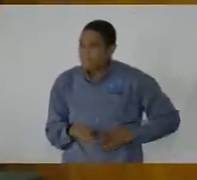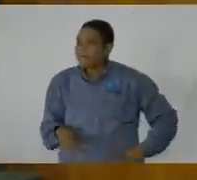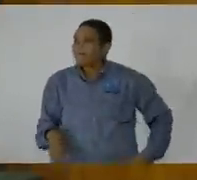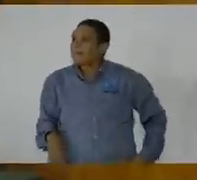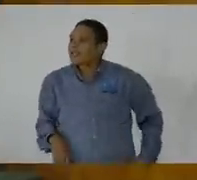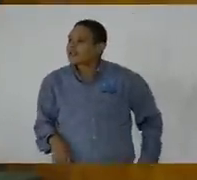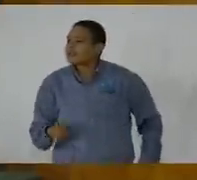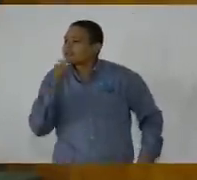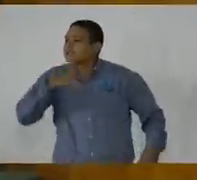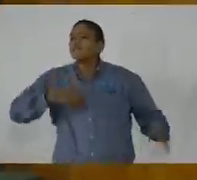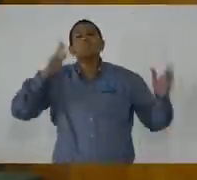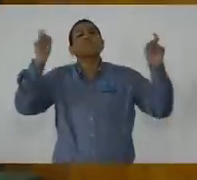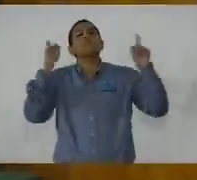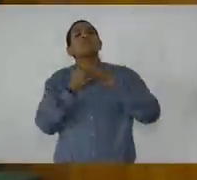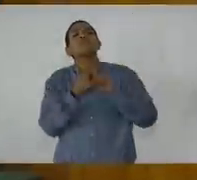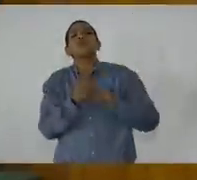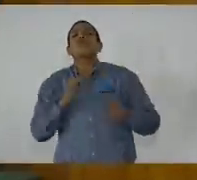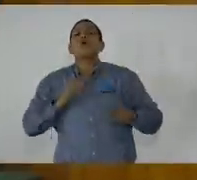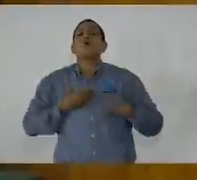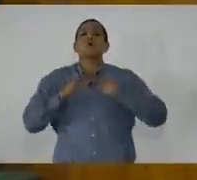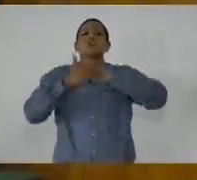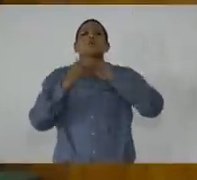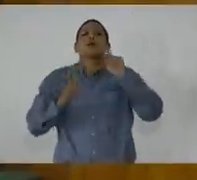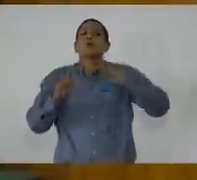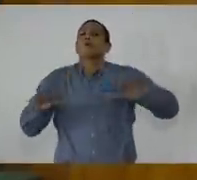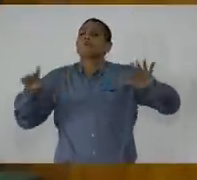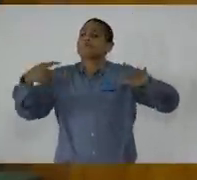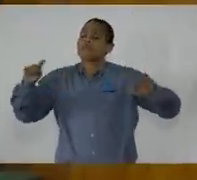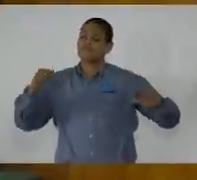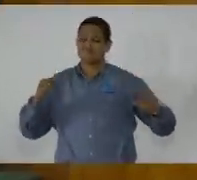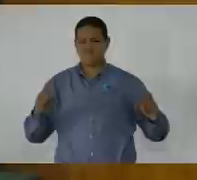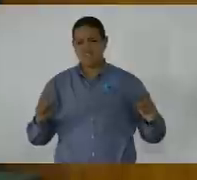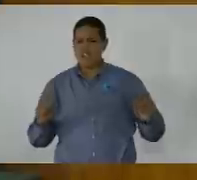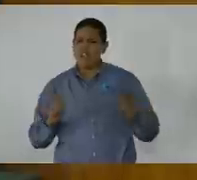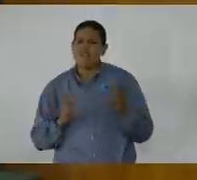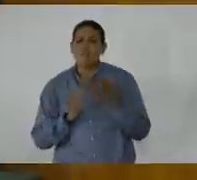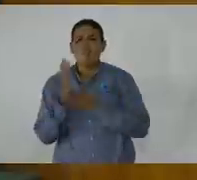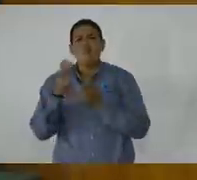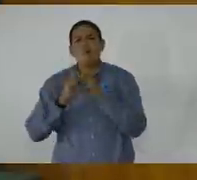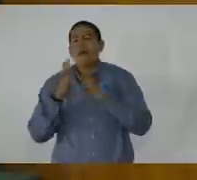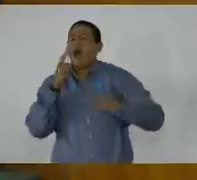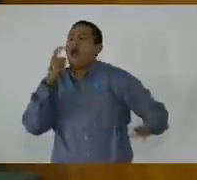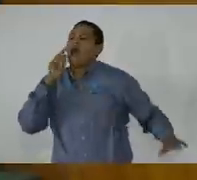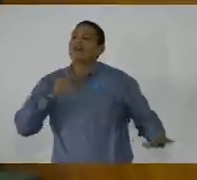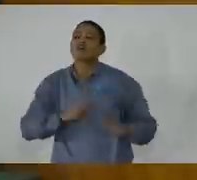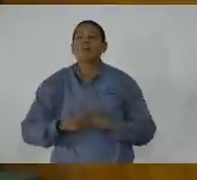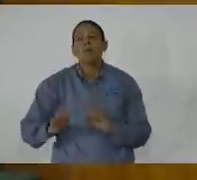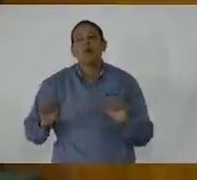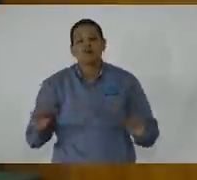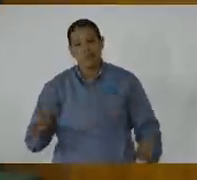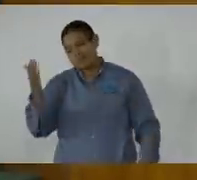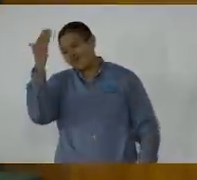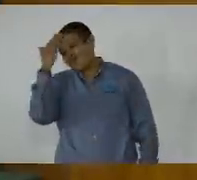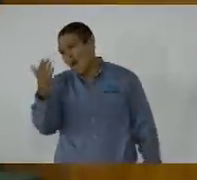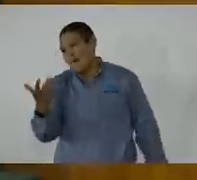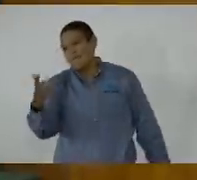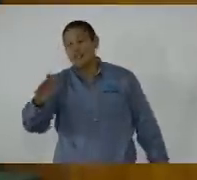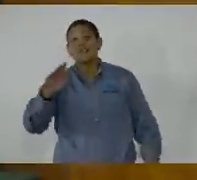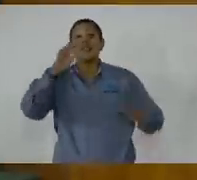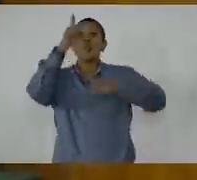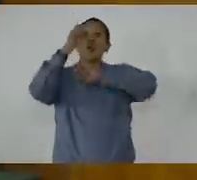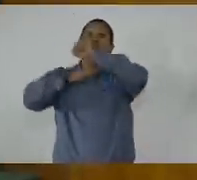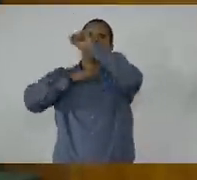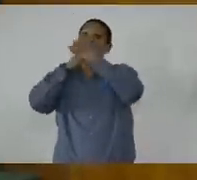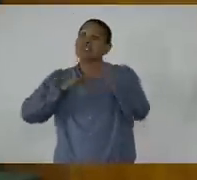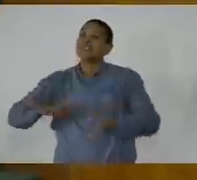Yeah. Madam Speaker, our Jamaican people are resilient, and we all know that. In a year when this country, like the rest of the